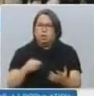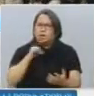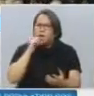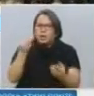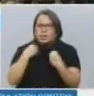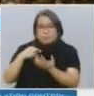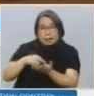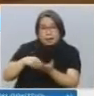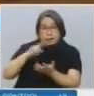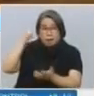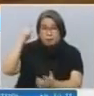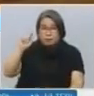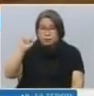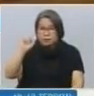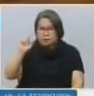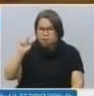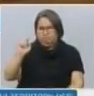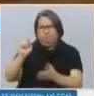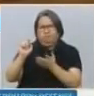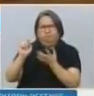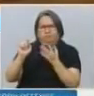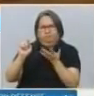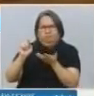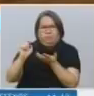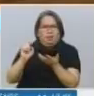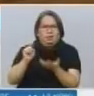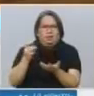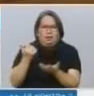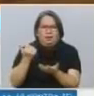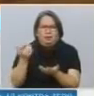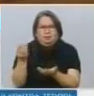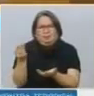taxes. I can get it from other sources.